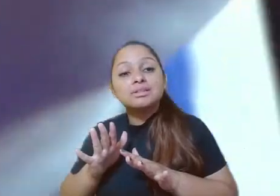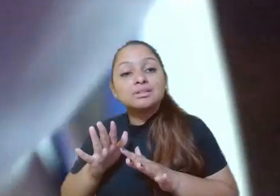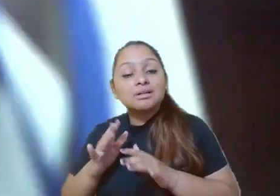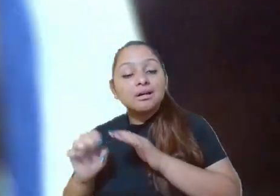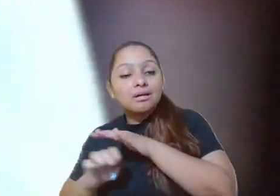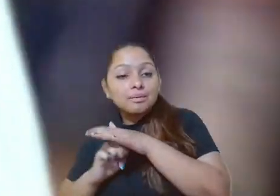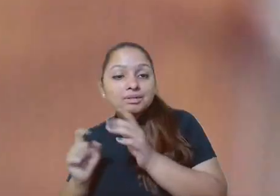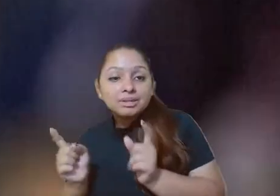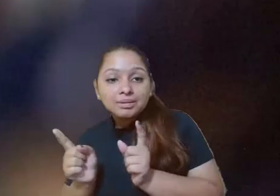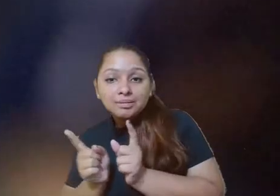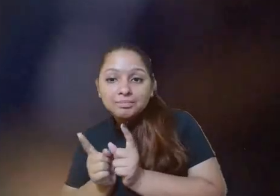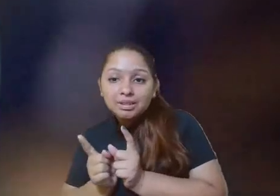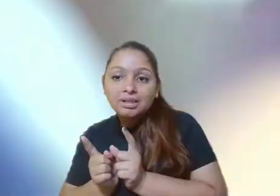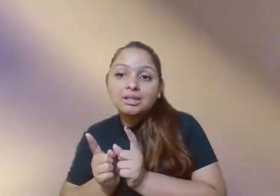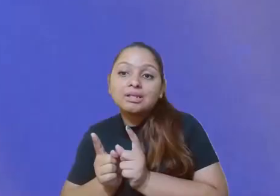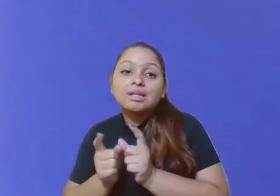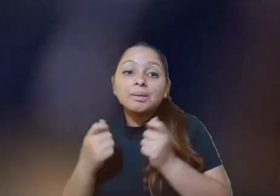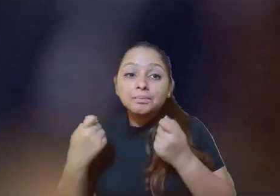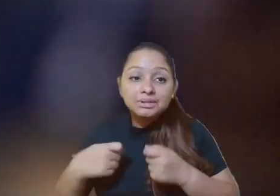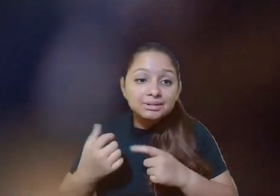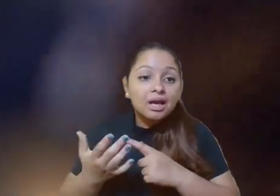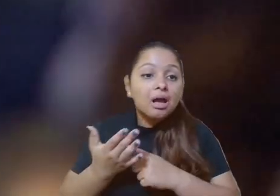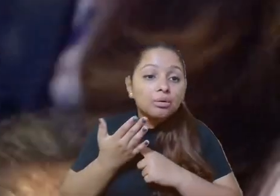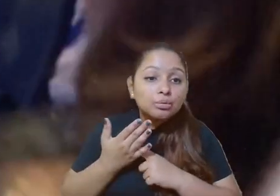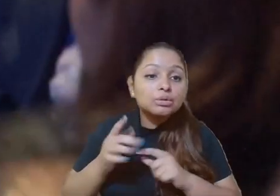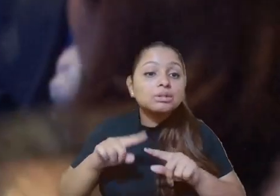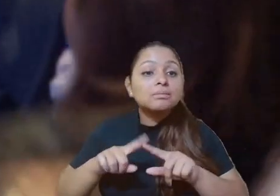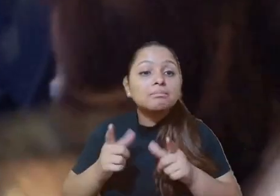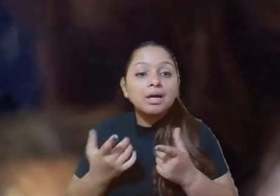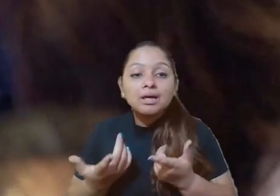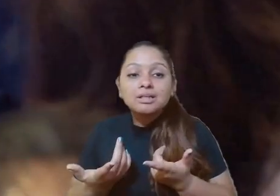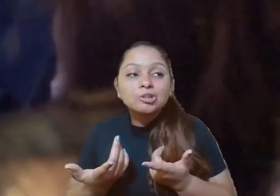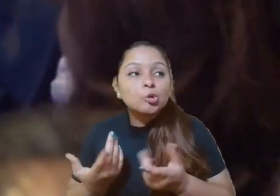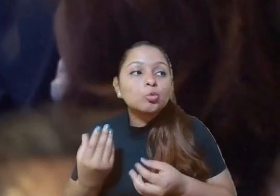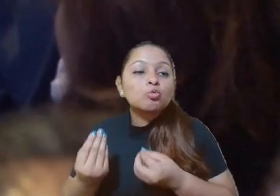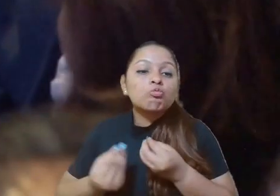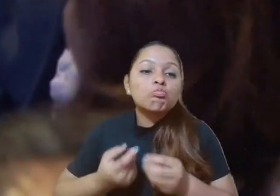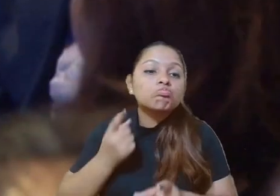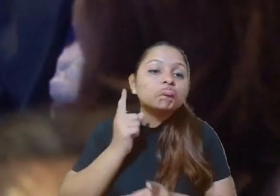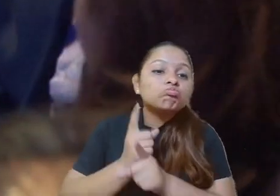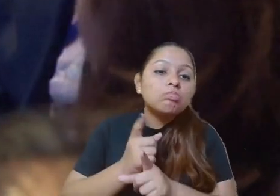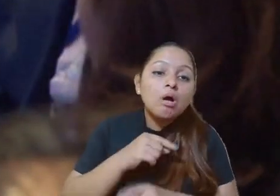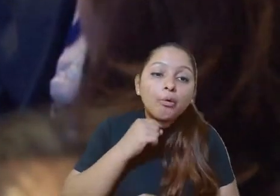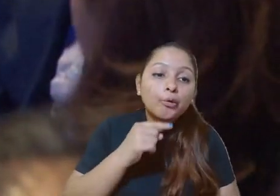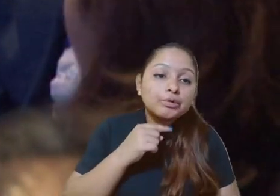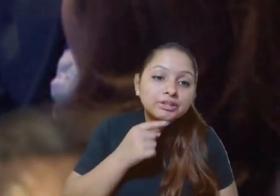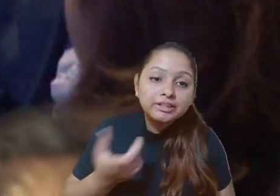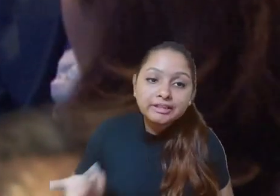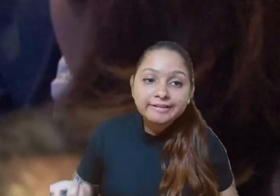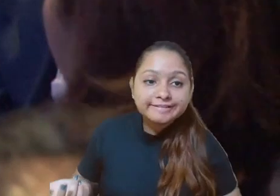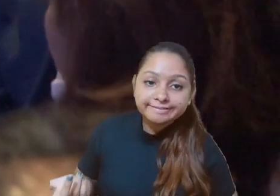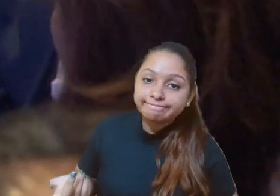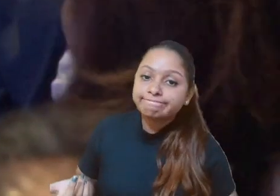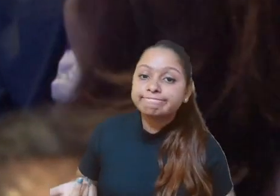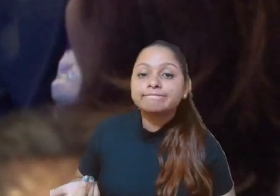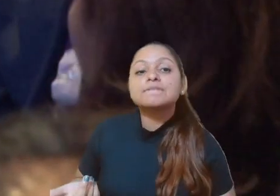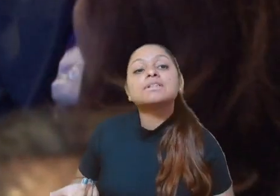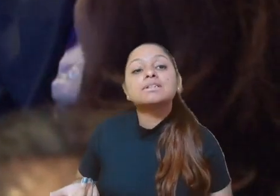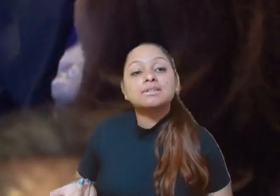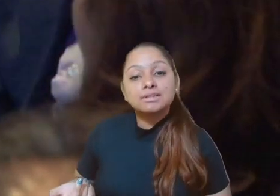database. So let's assume I need someone with an expert in nanocomposite or renewable